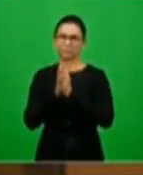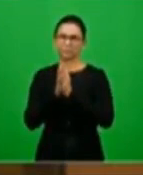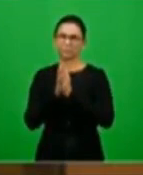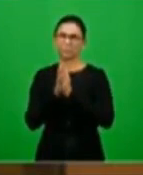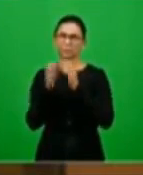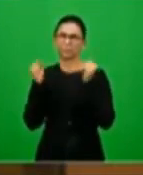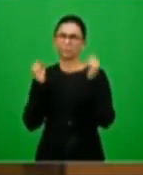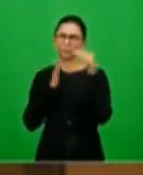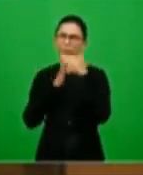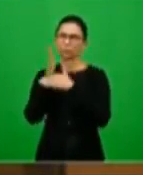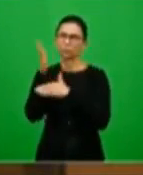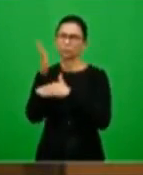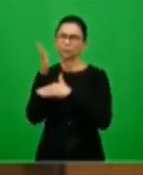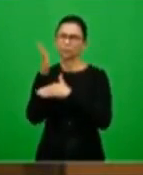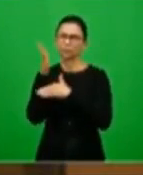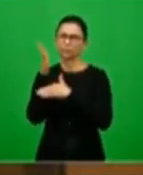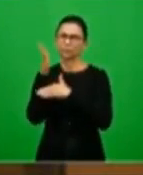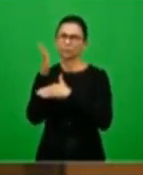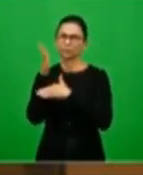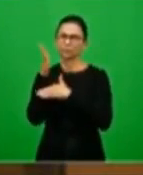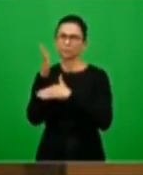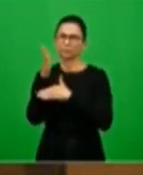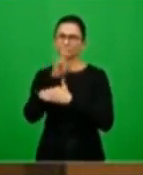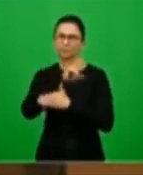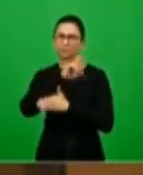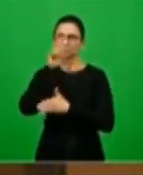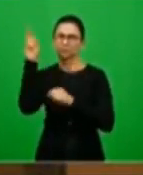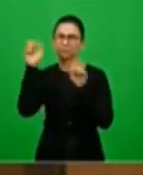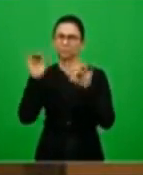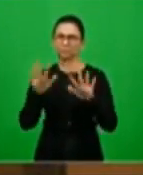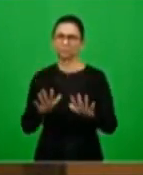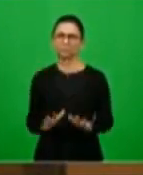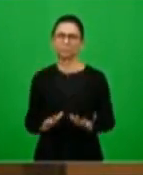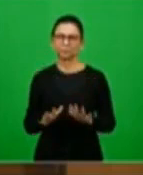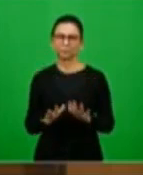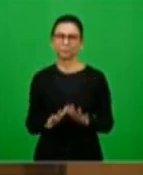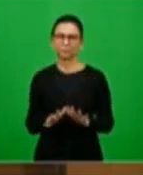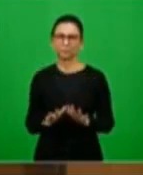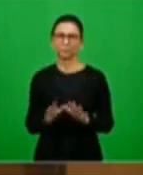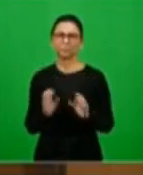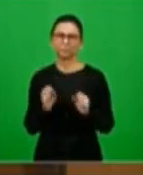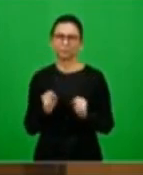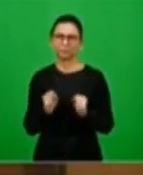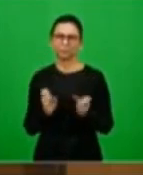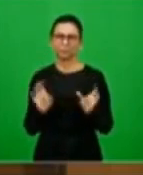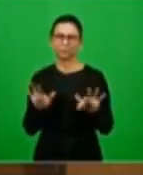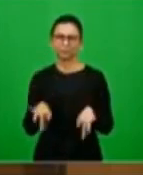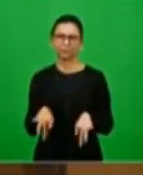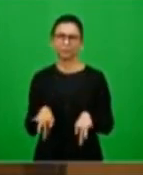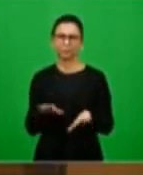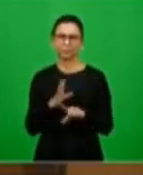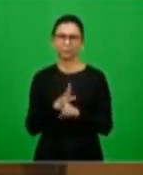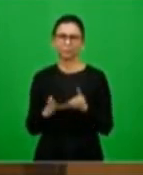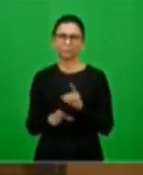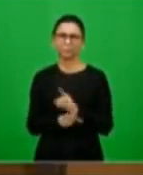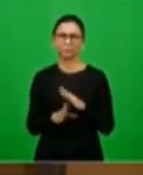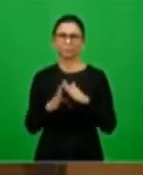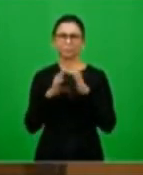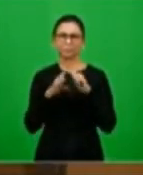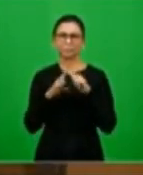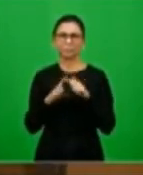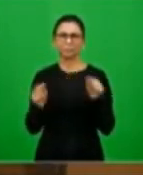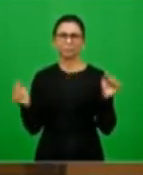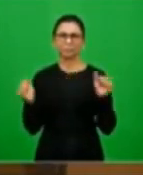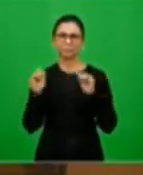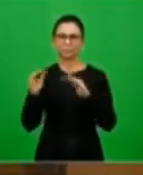the complete access to the throne of grace. May God bless us, and that brethren may close the service in the